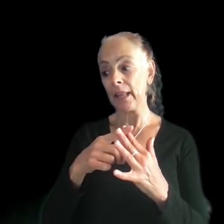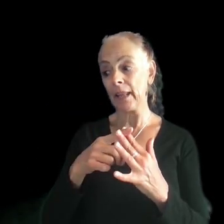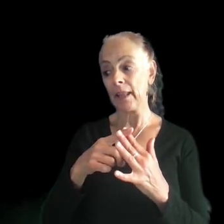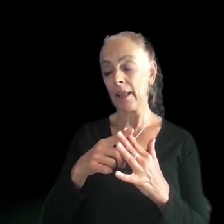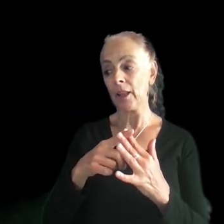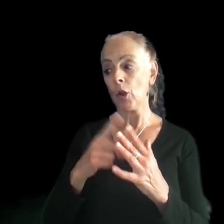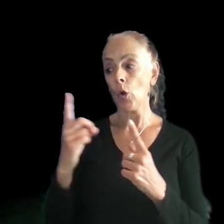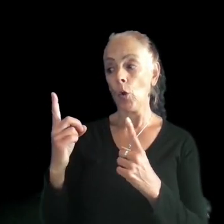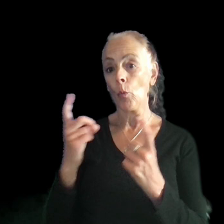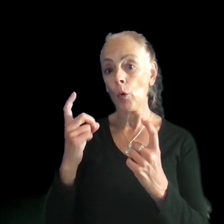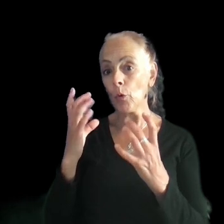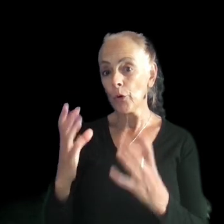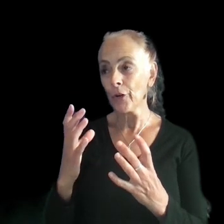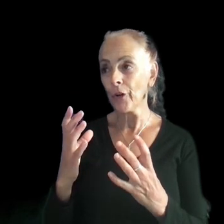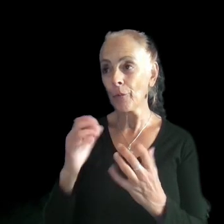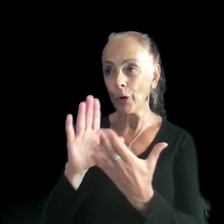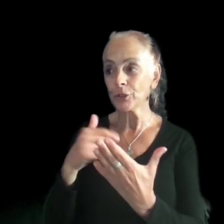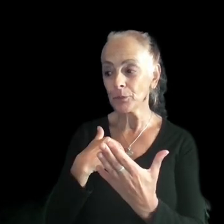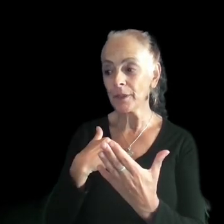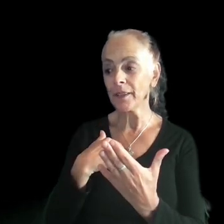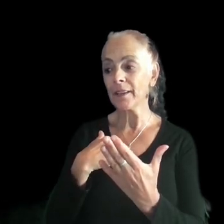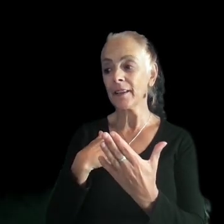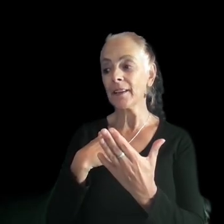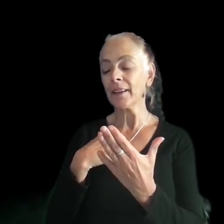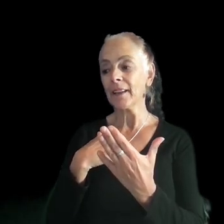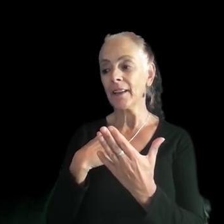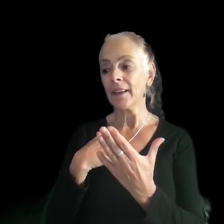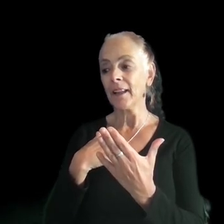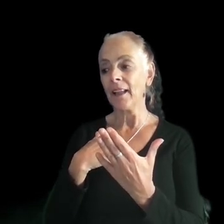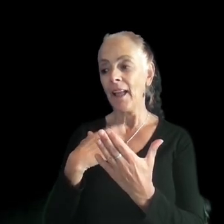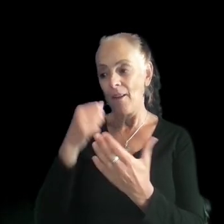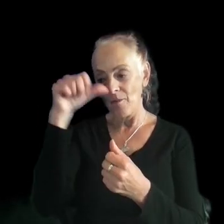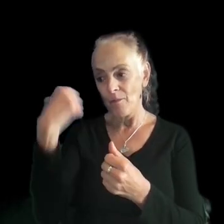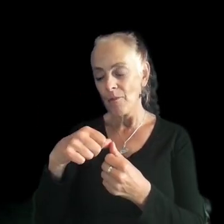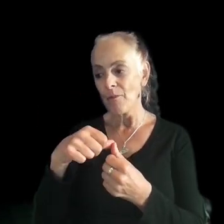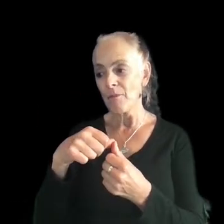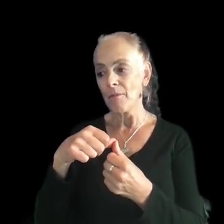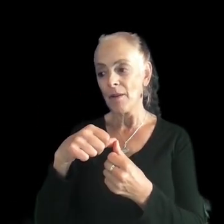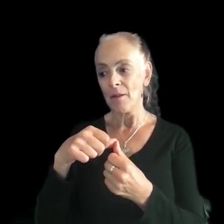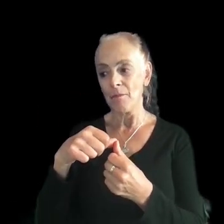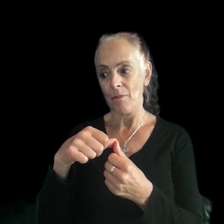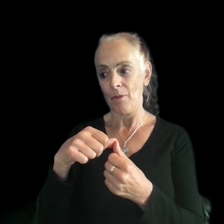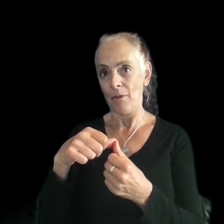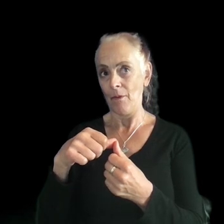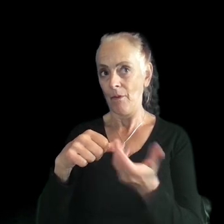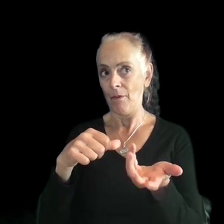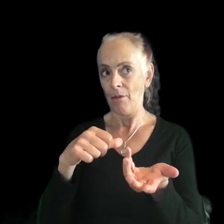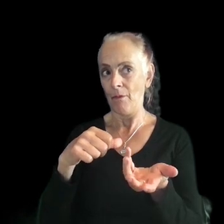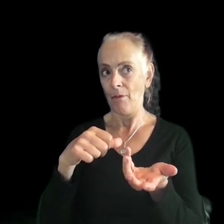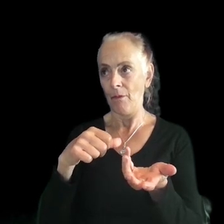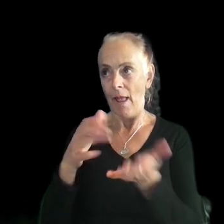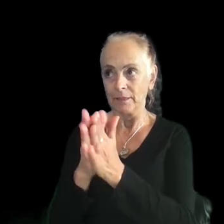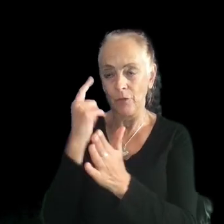recruiter you just approached me for a wax i y roll and i remember not having not been there and asking